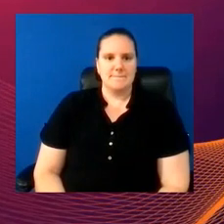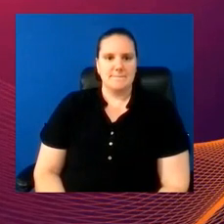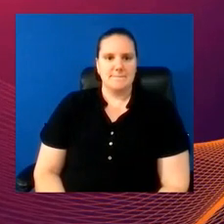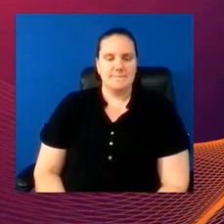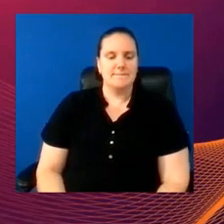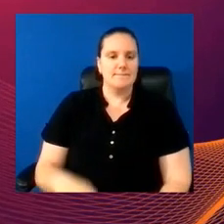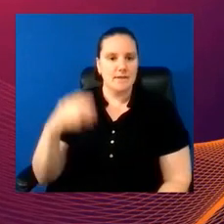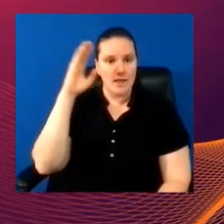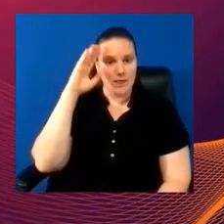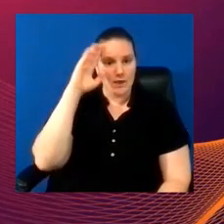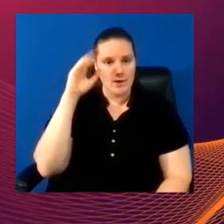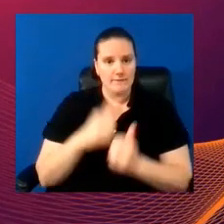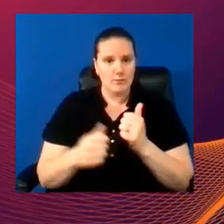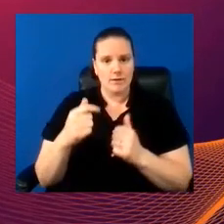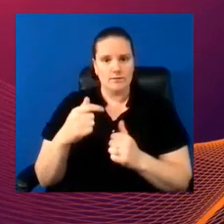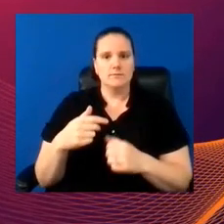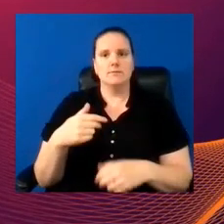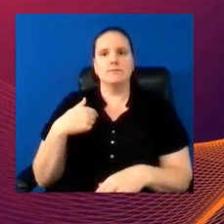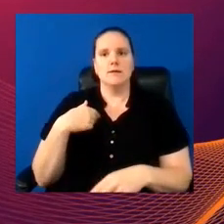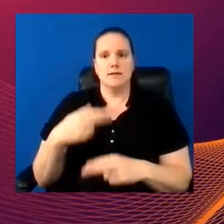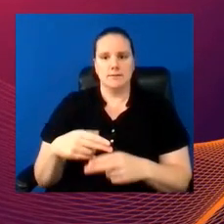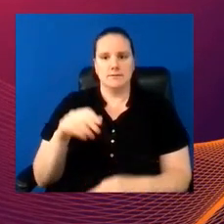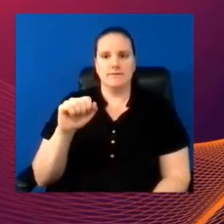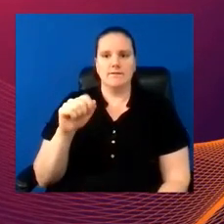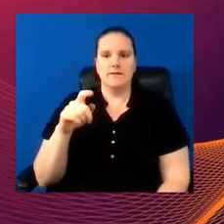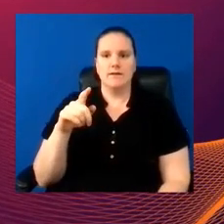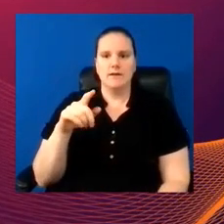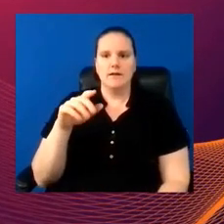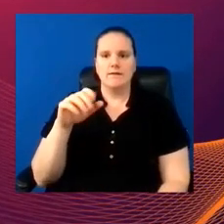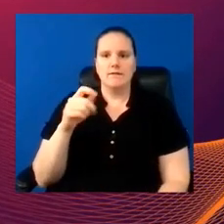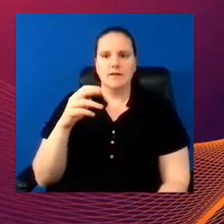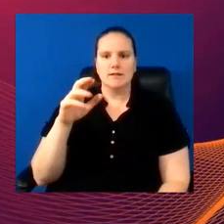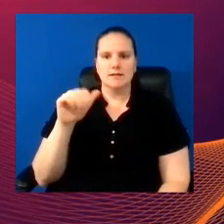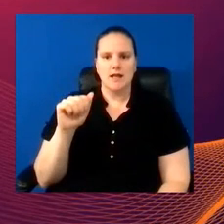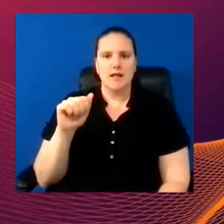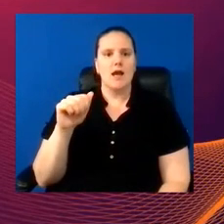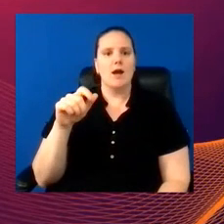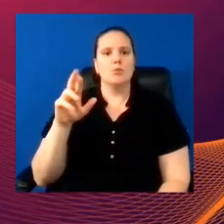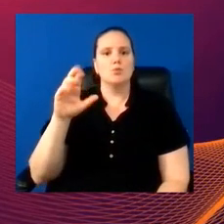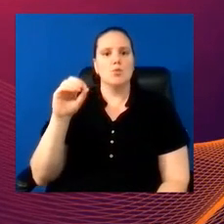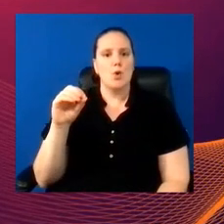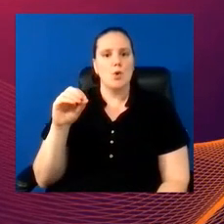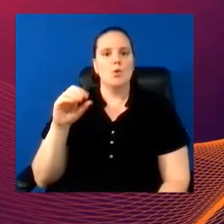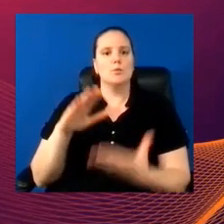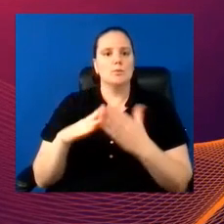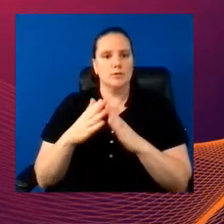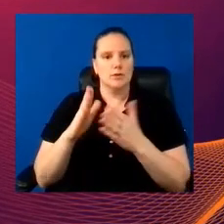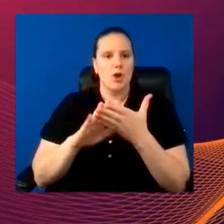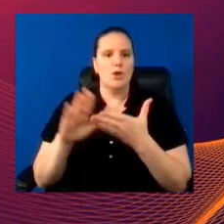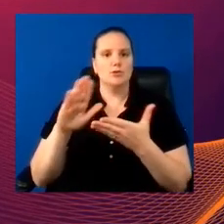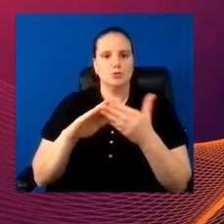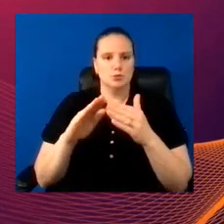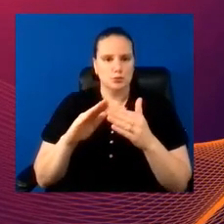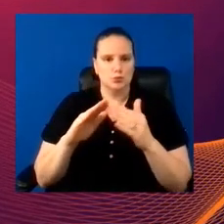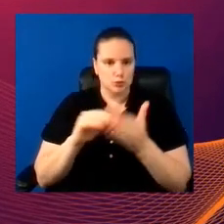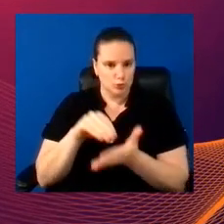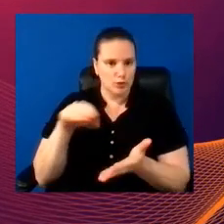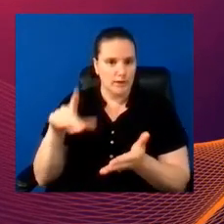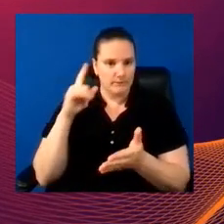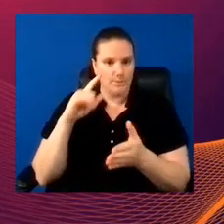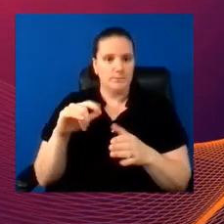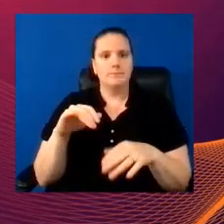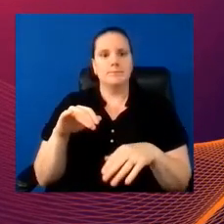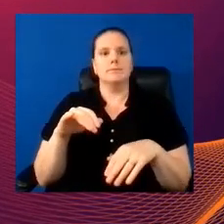Hello everyone, my name is Cesar Navarrete and I am a Rogue Community College student majoring in mechanical engineering, and I am ExoHand